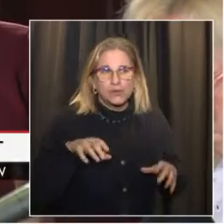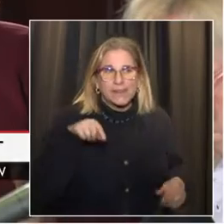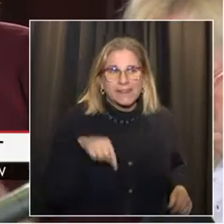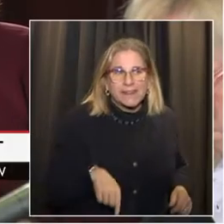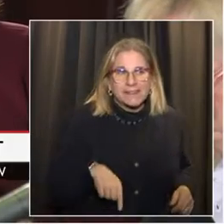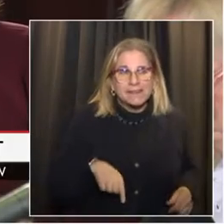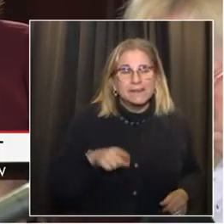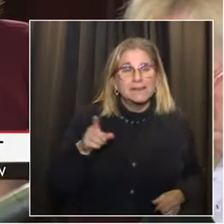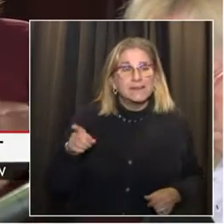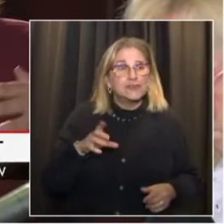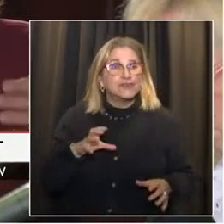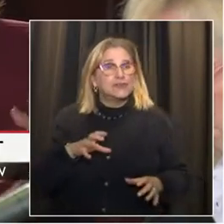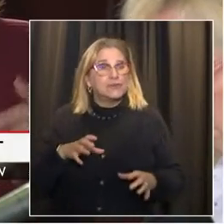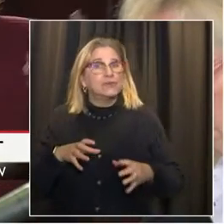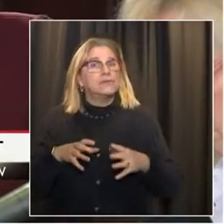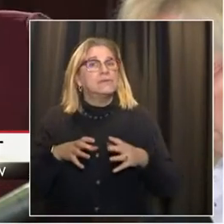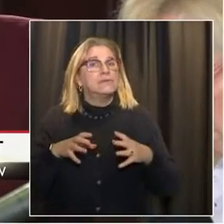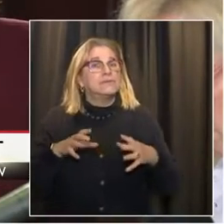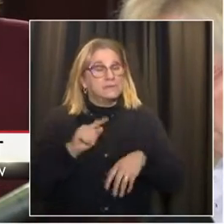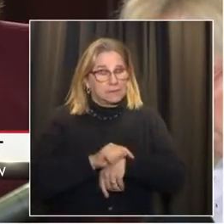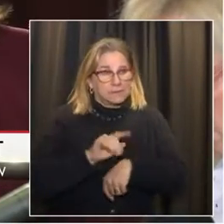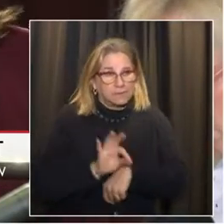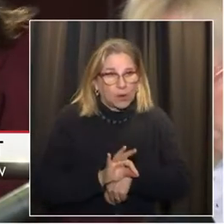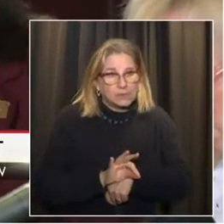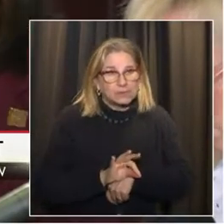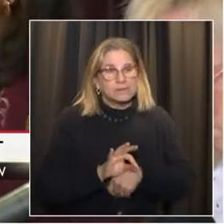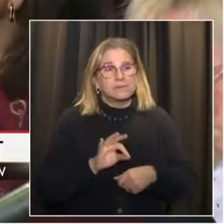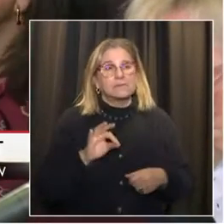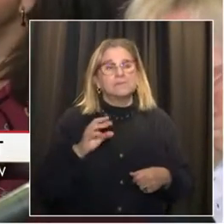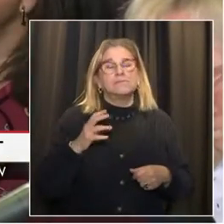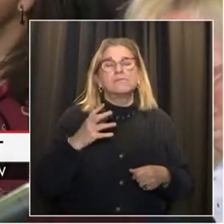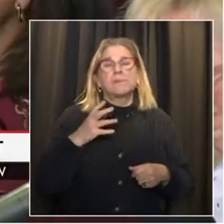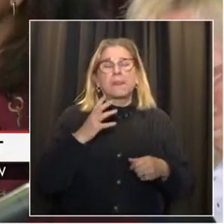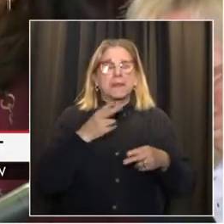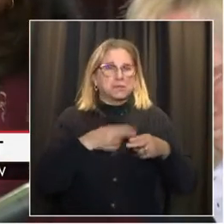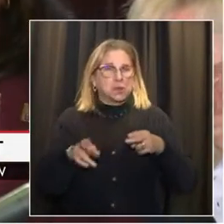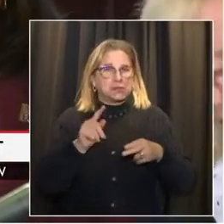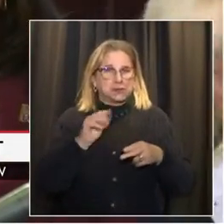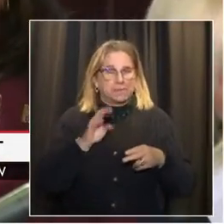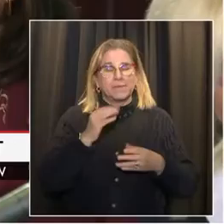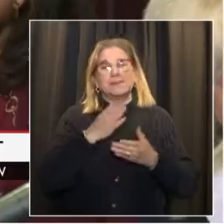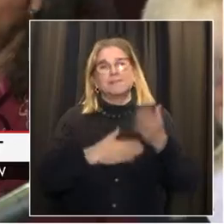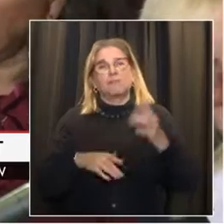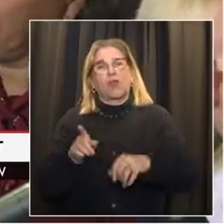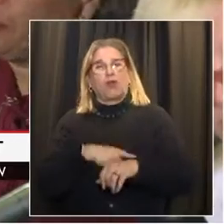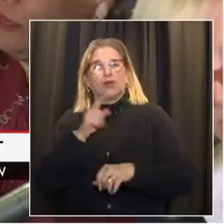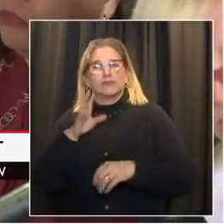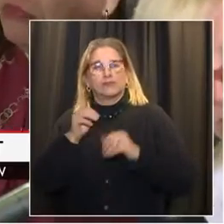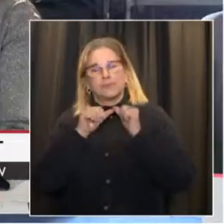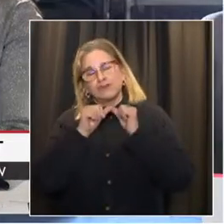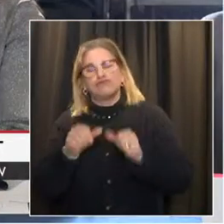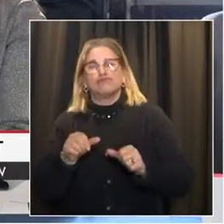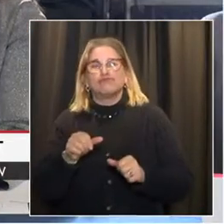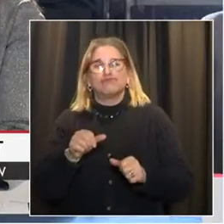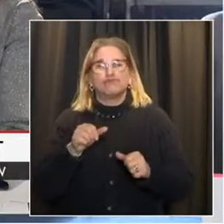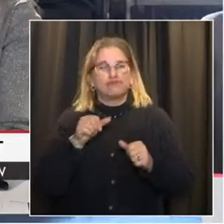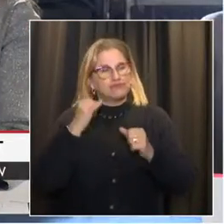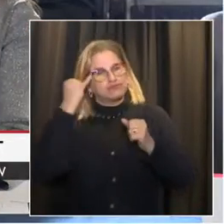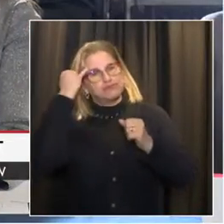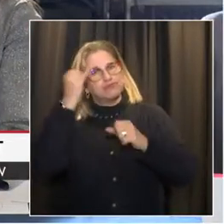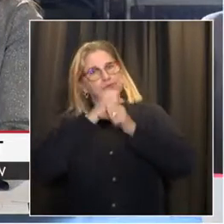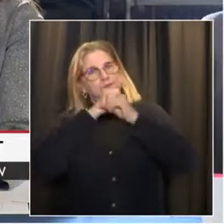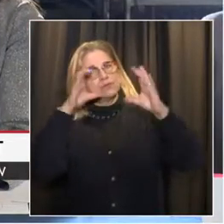that's immediate. They're also part of our visioning work that's longer term. Thank you so much for that. And in terms of the